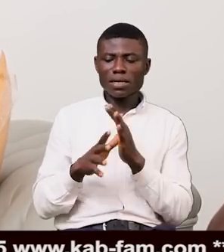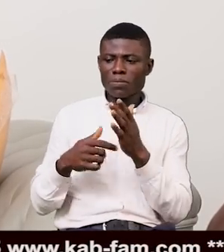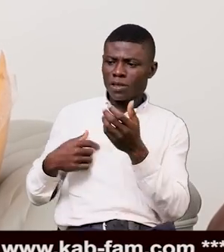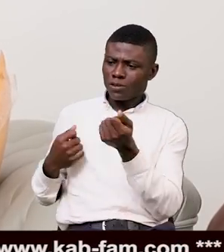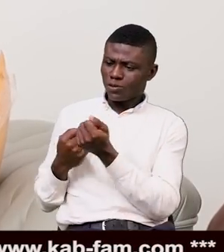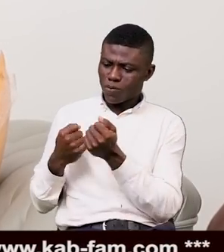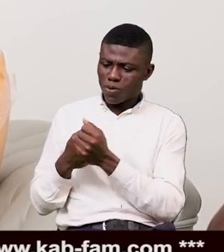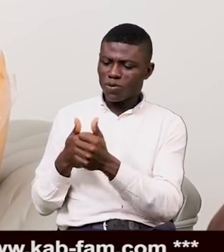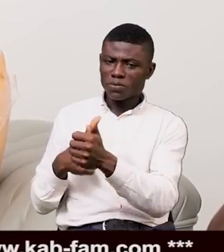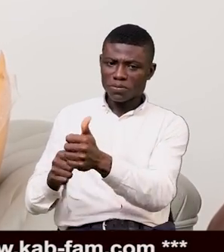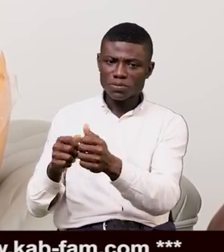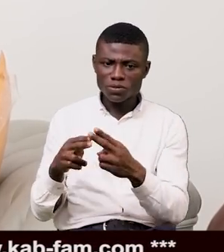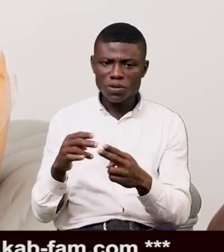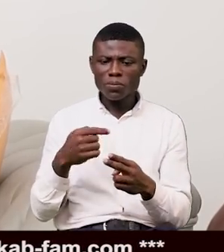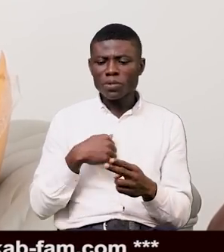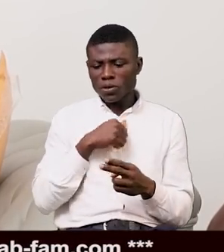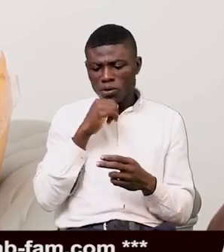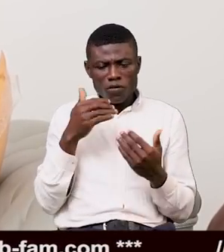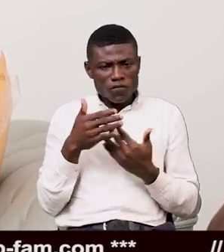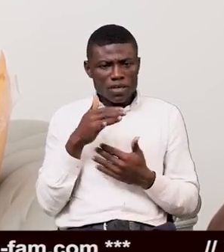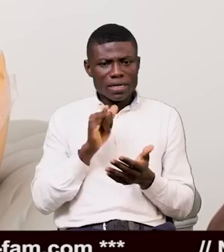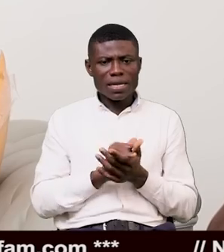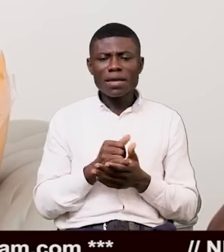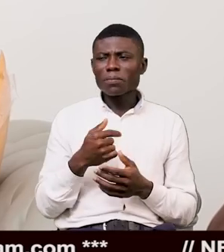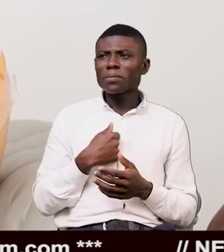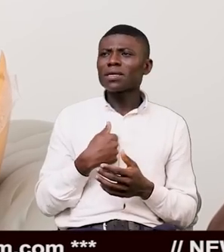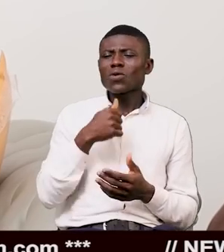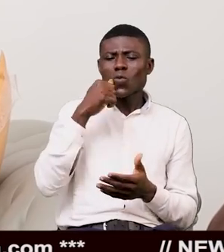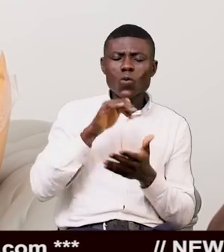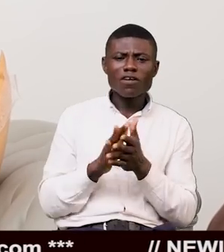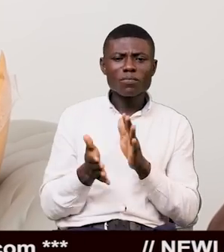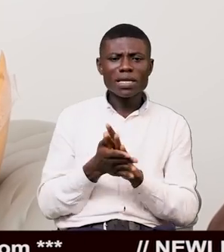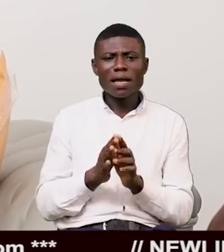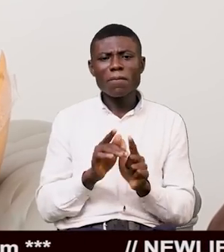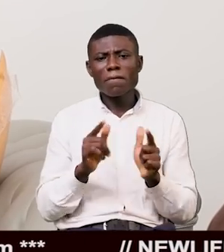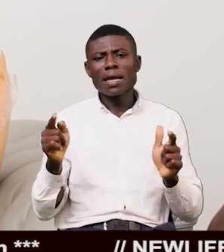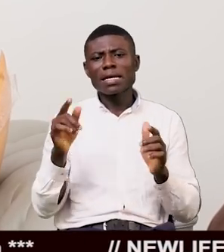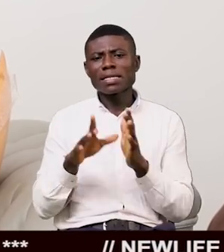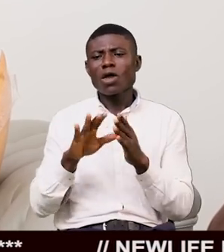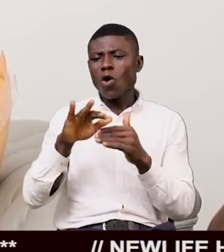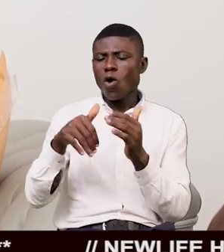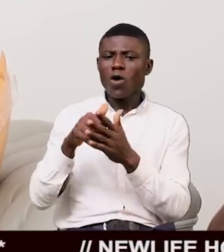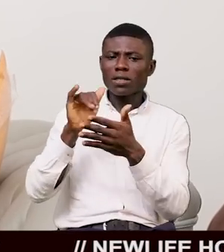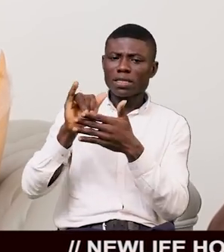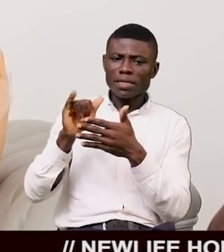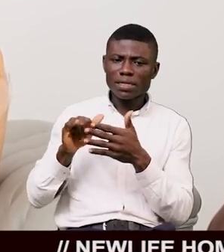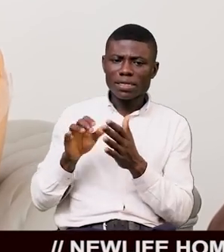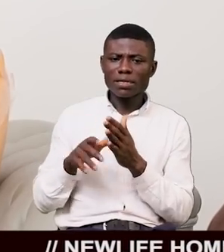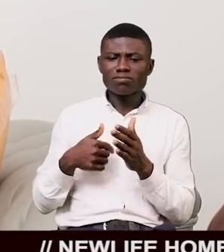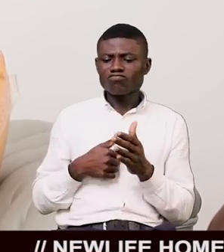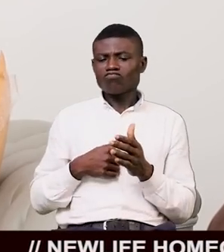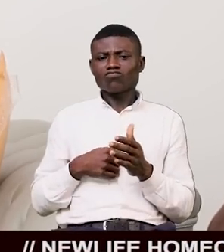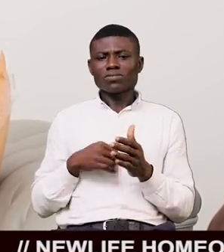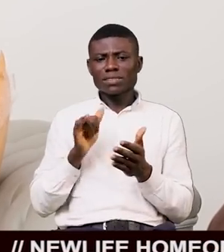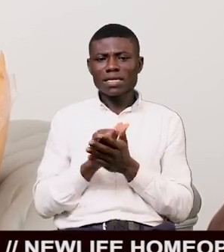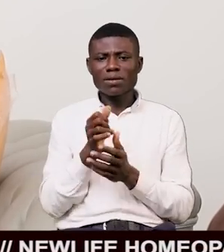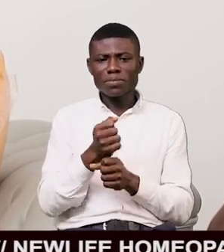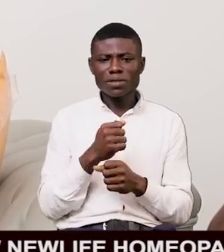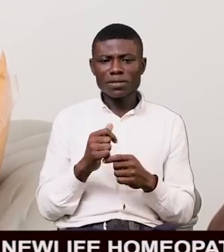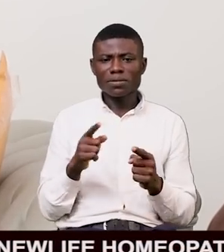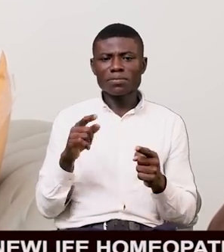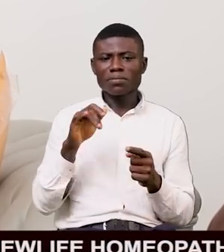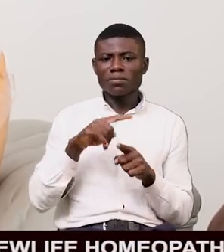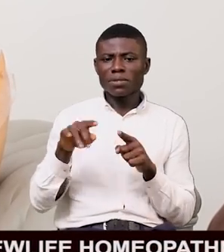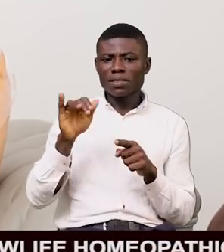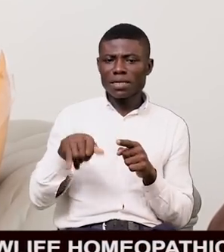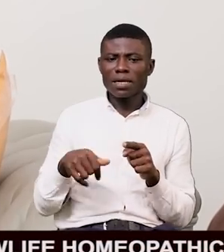tanechi. Nti emma mi nsuro se, o obeye film, ai akọ ai na ya pia me ahyekona. Eno de me pe, eno